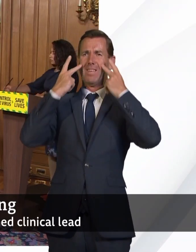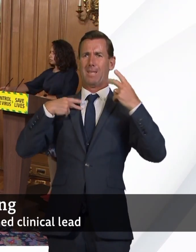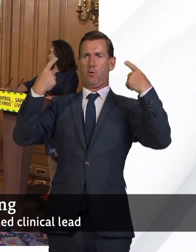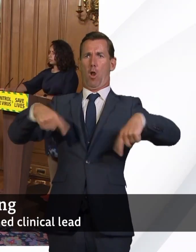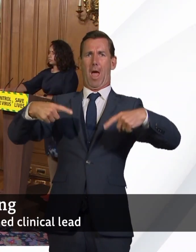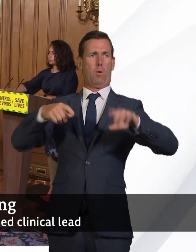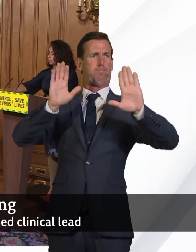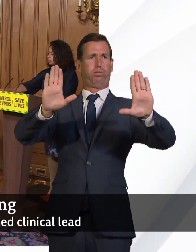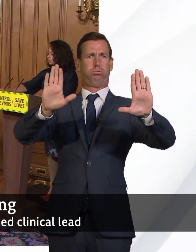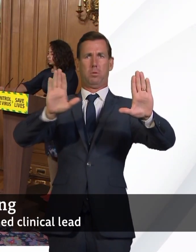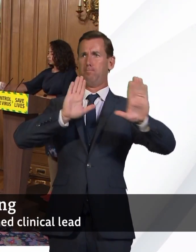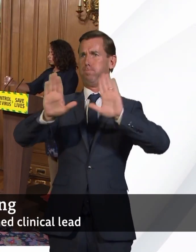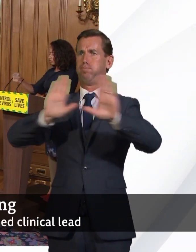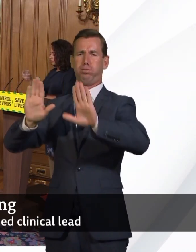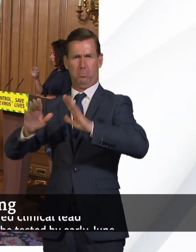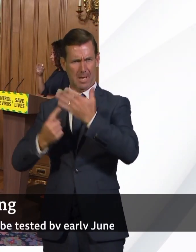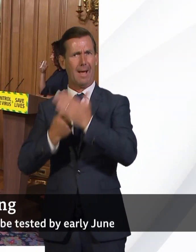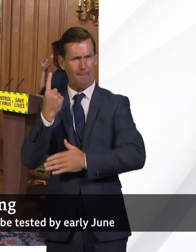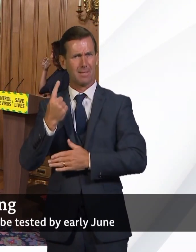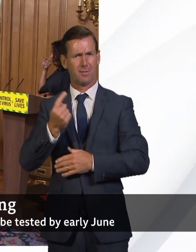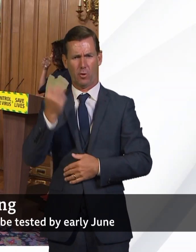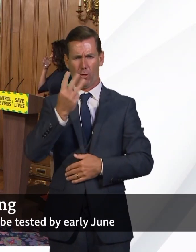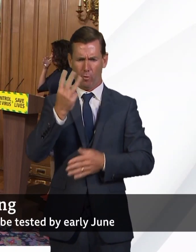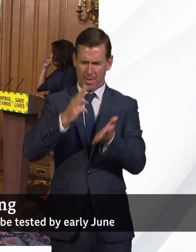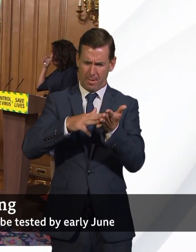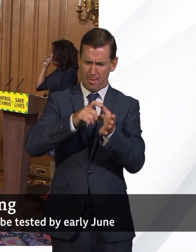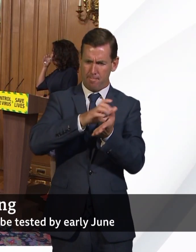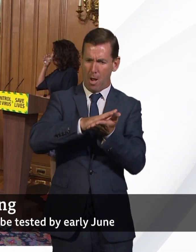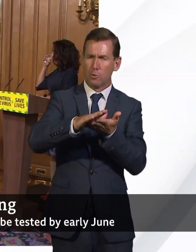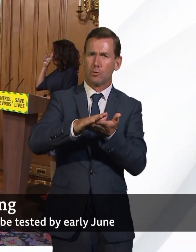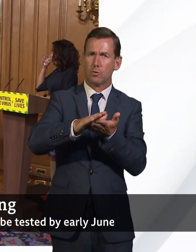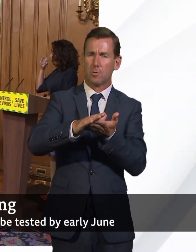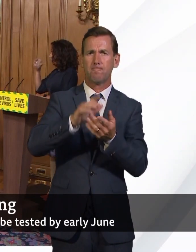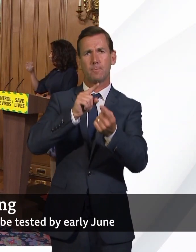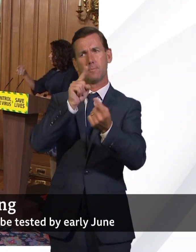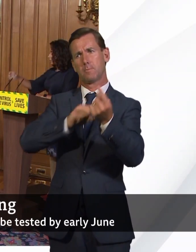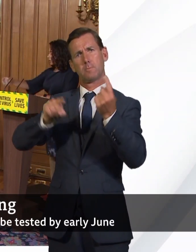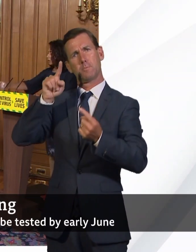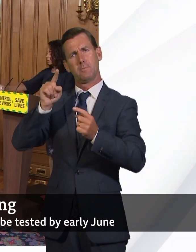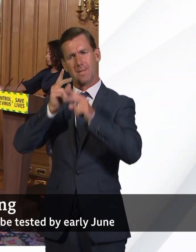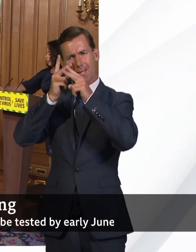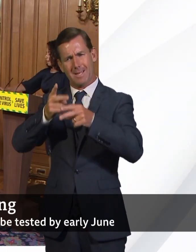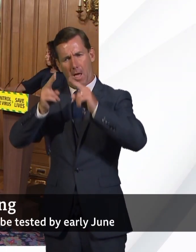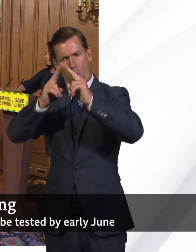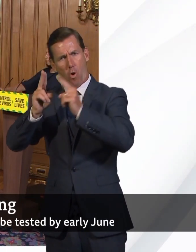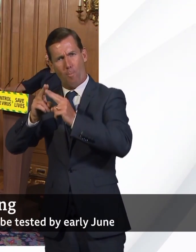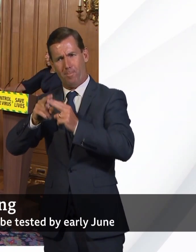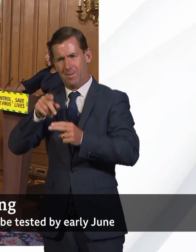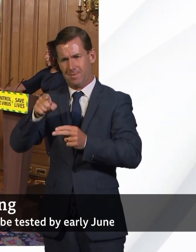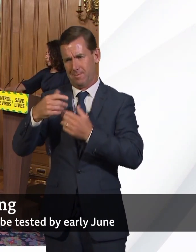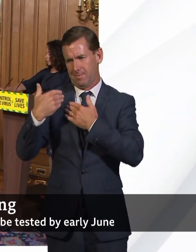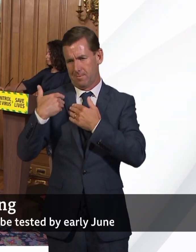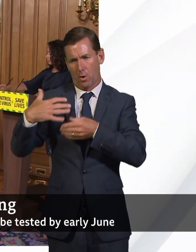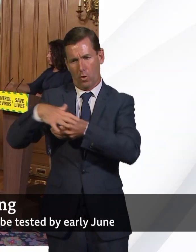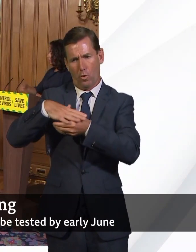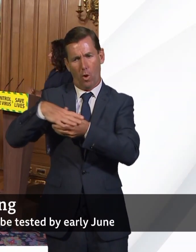with much of the management of care homes from a national level is that their accountabilities are local,